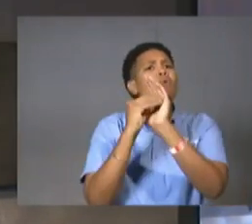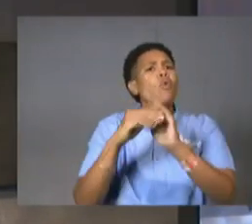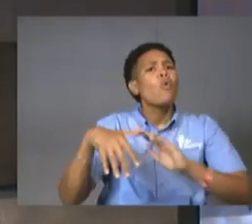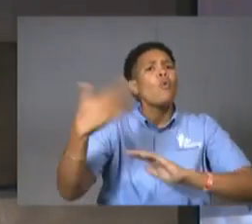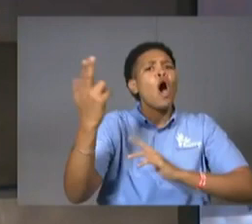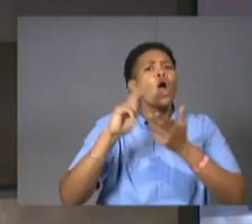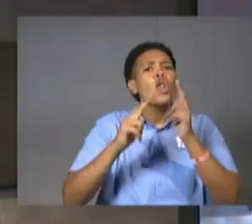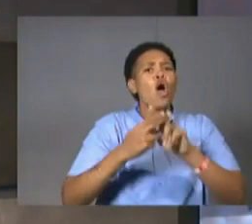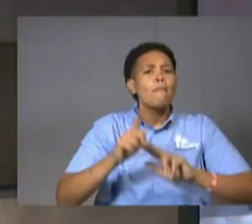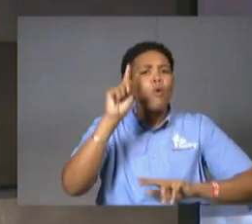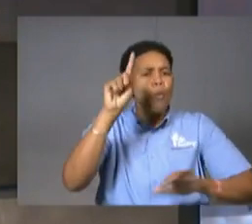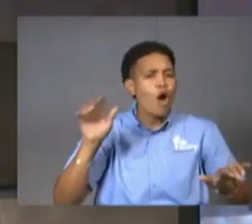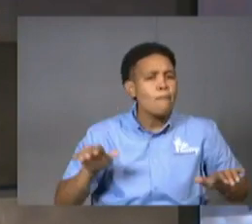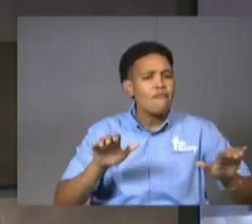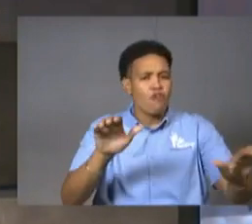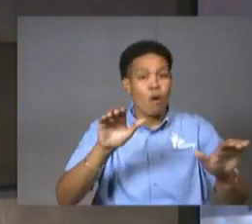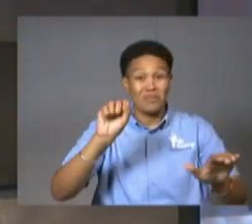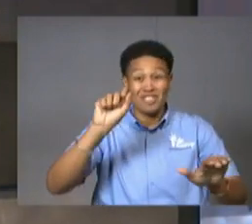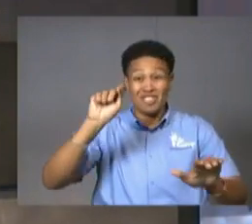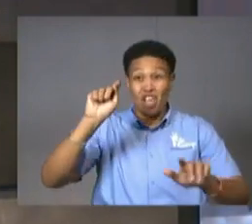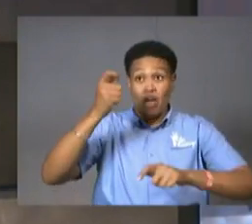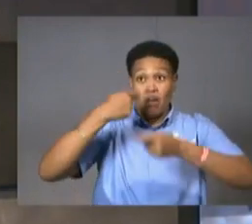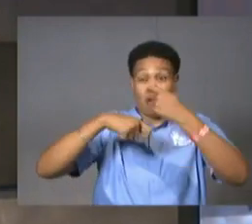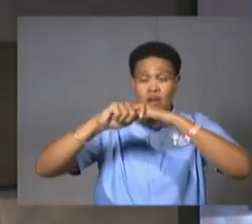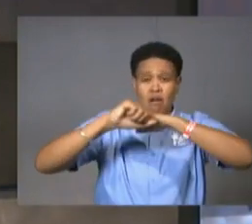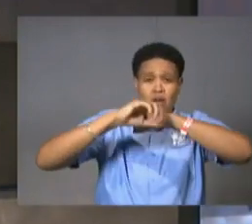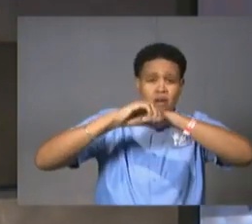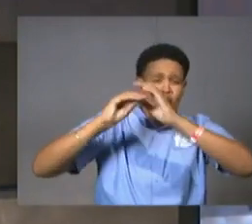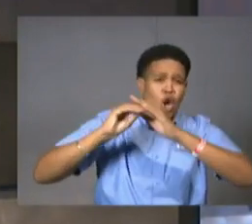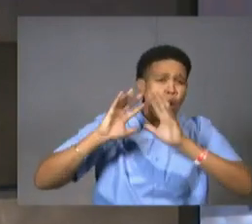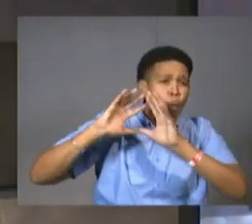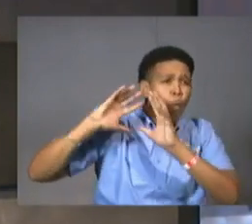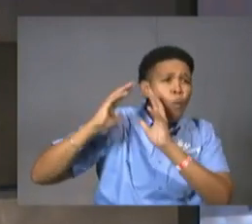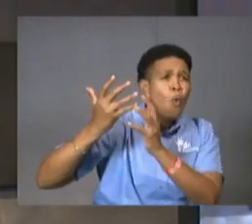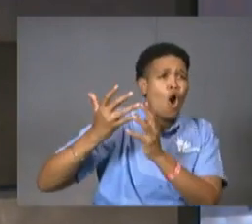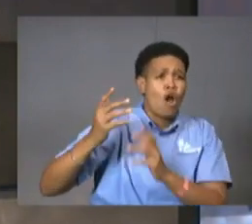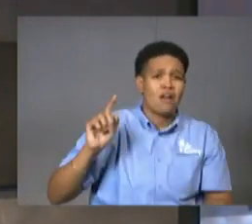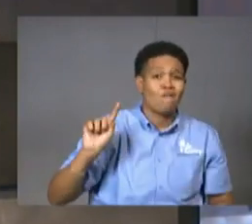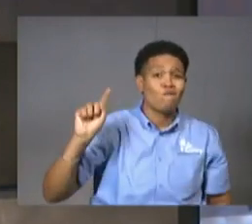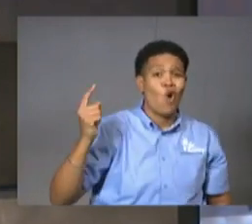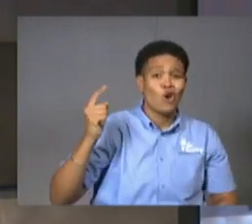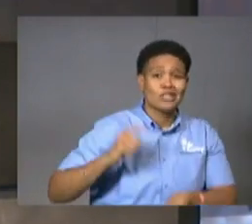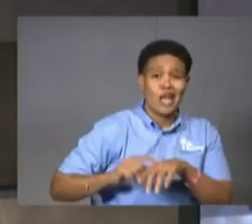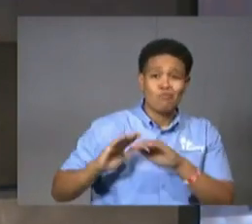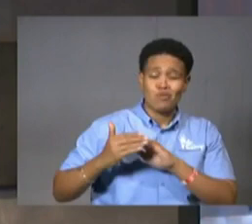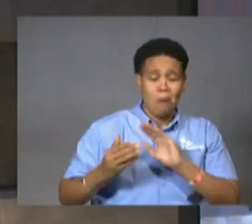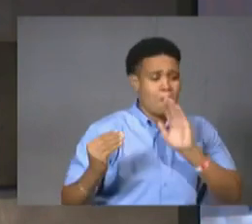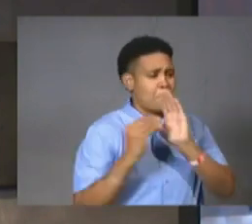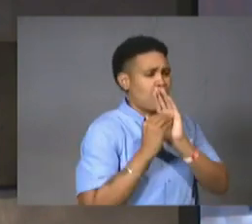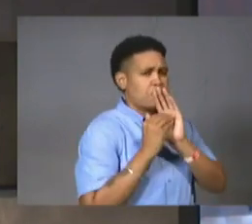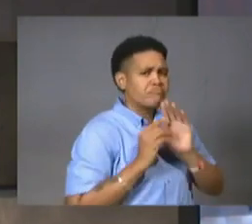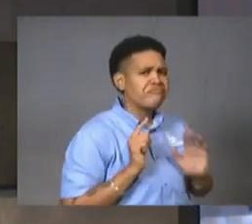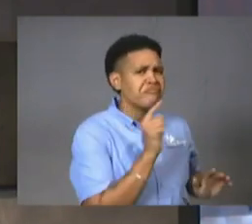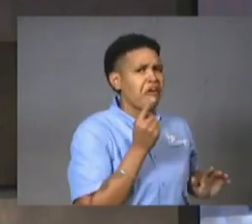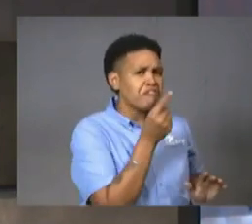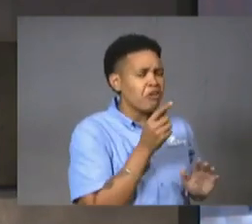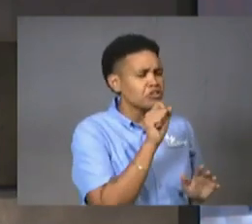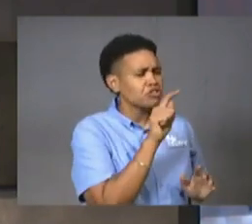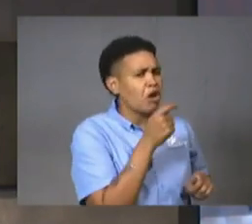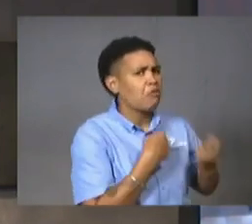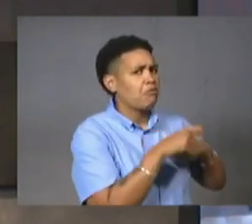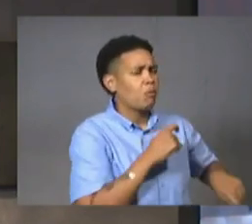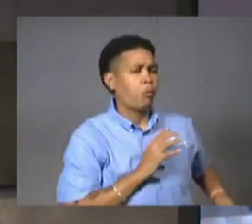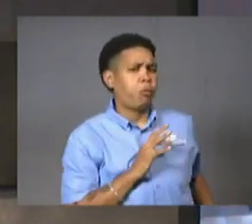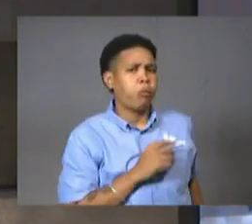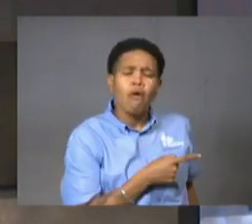#1 performing stock market in the world for the first time ever. The architect of that